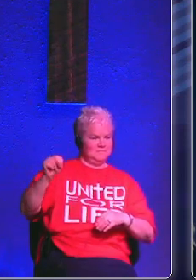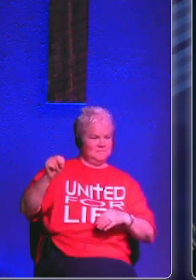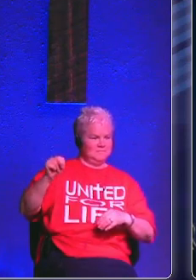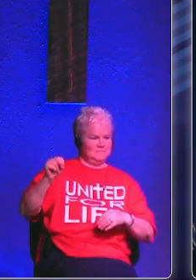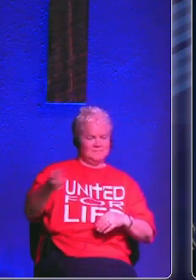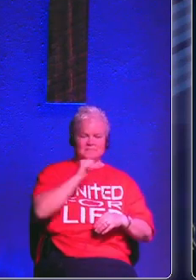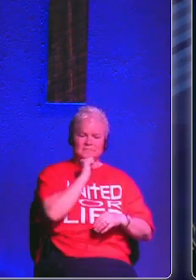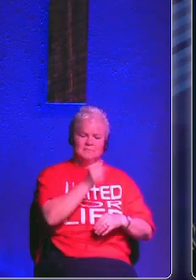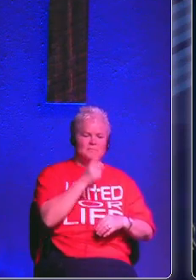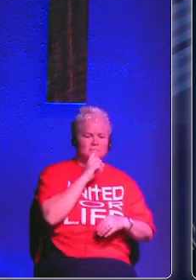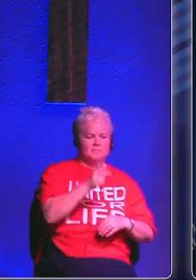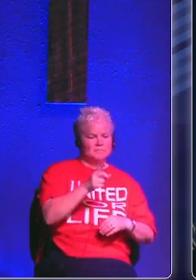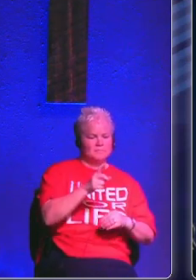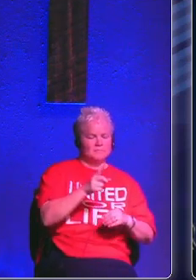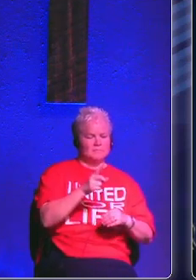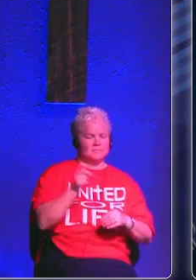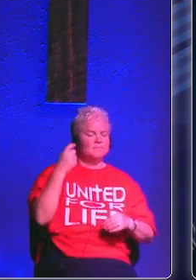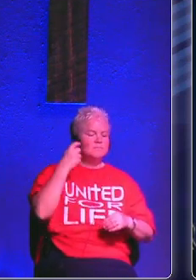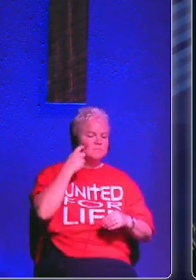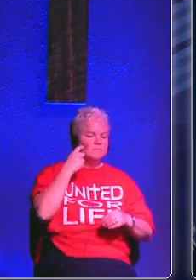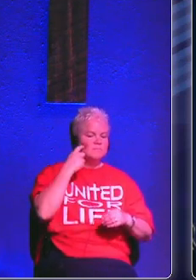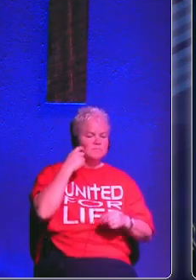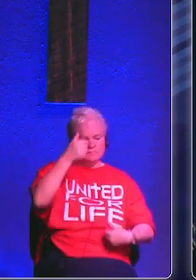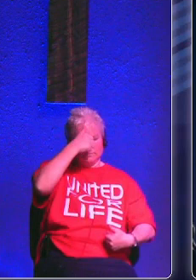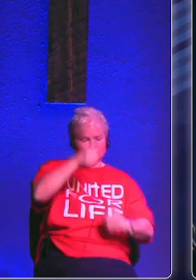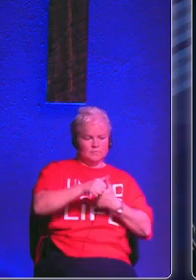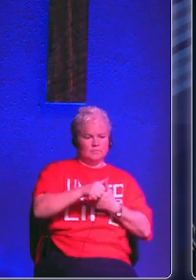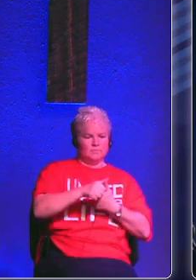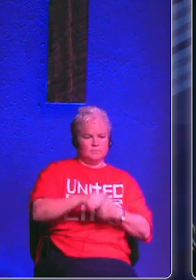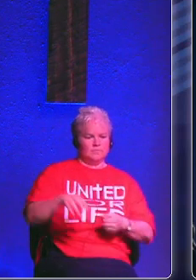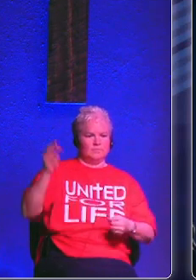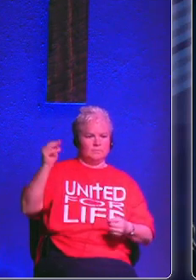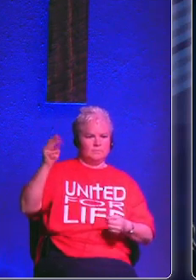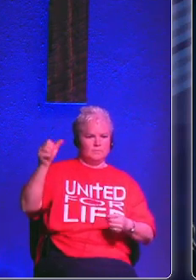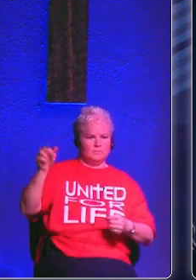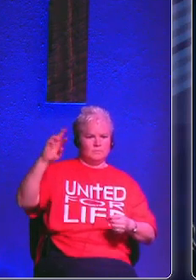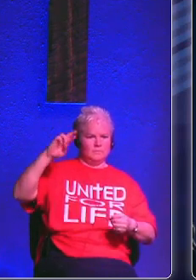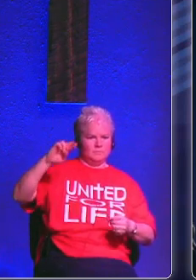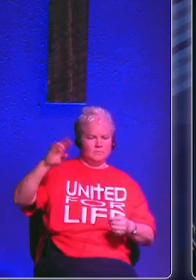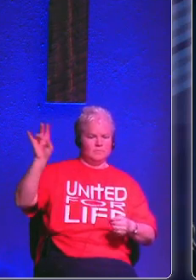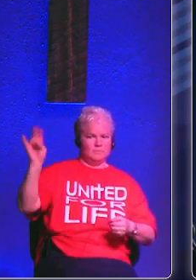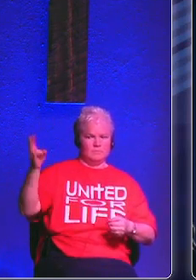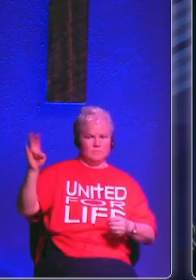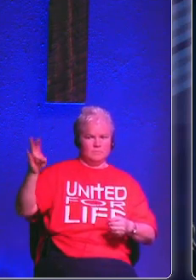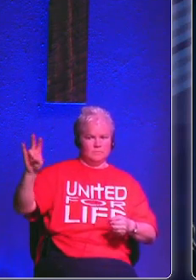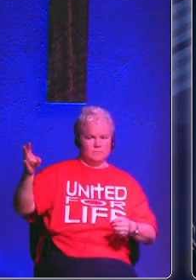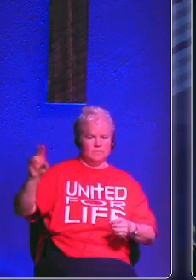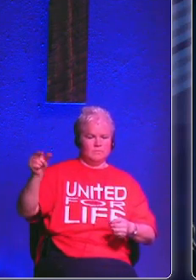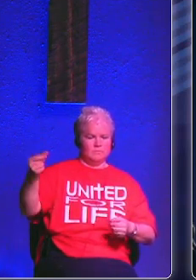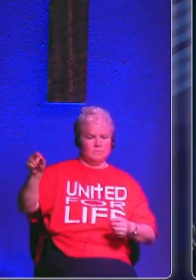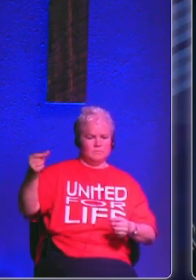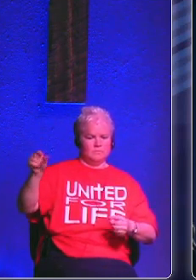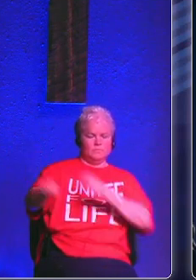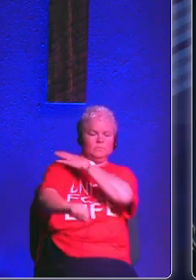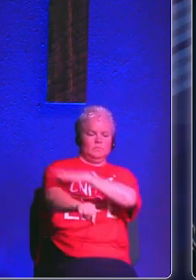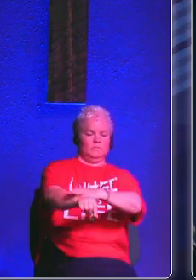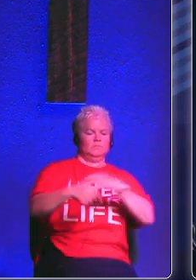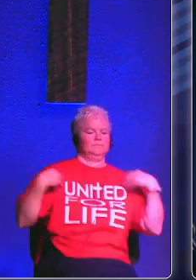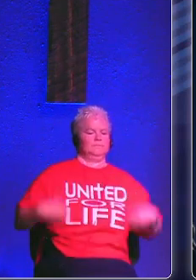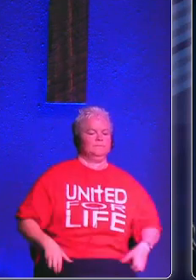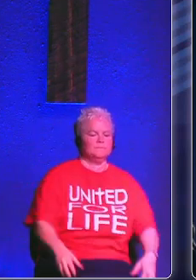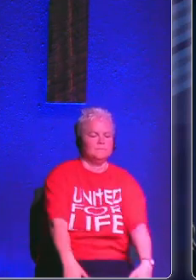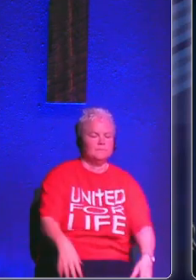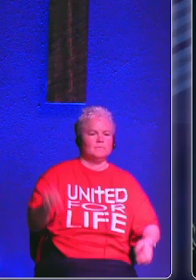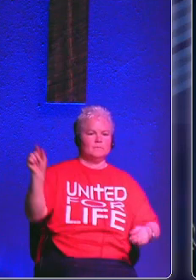so I just won't say anything. Just remember, March 17th, after service, be here, right? Wear green.